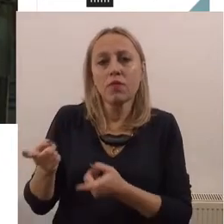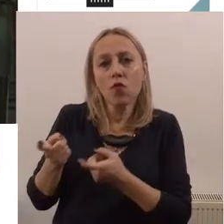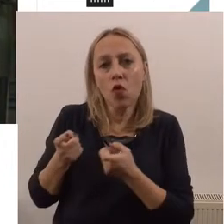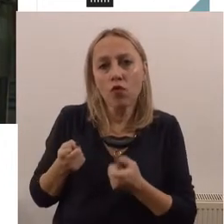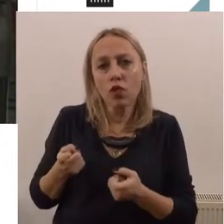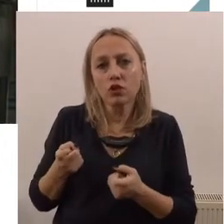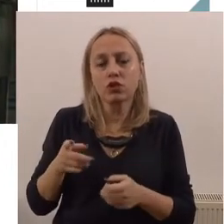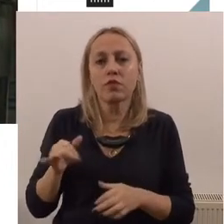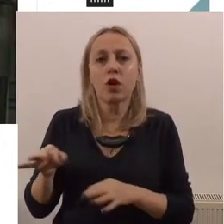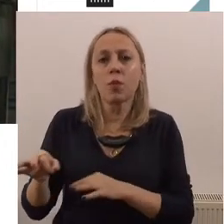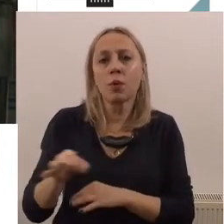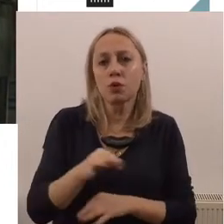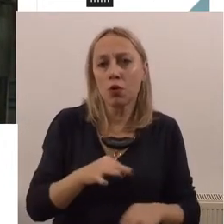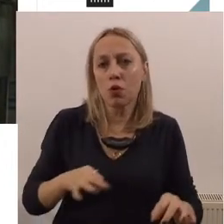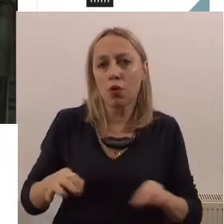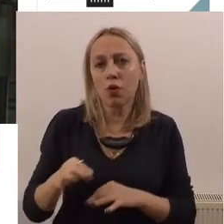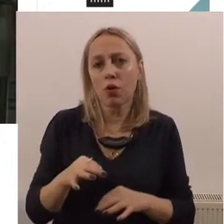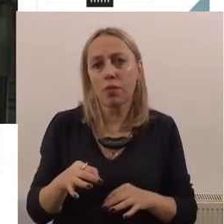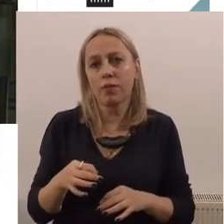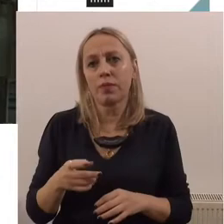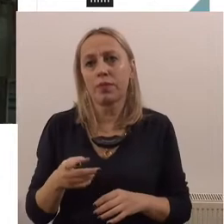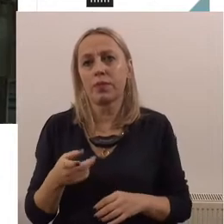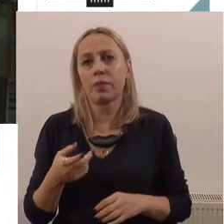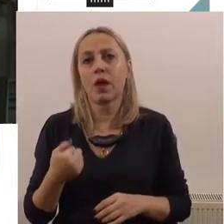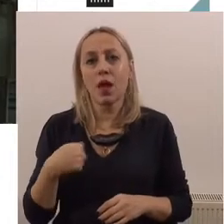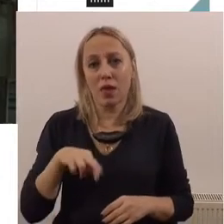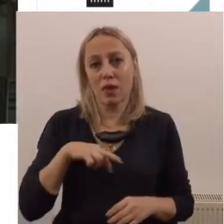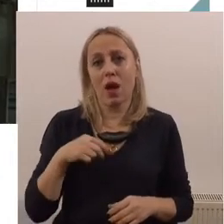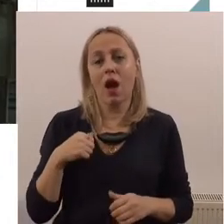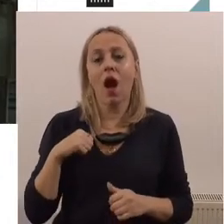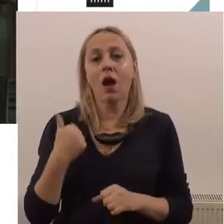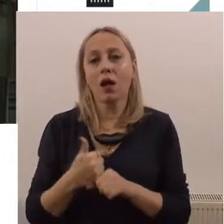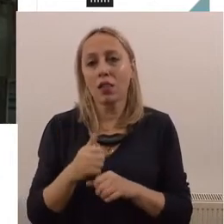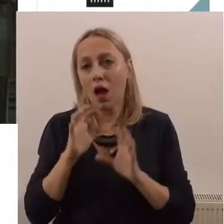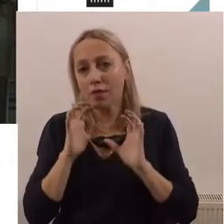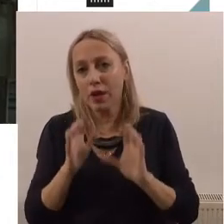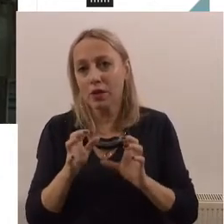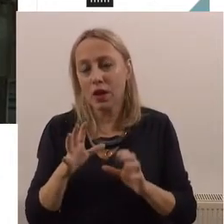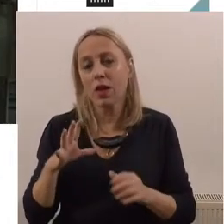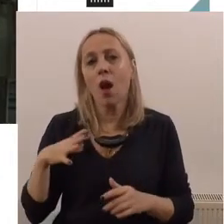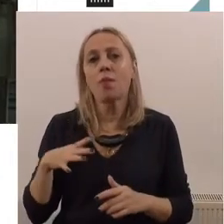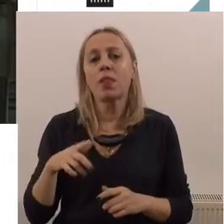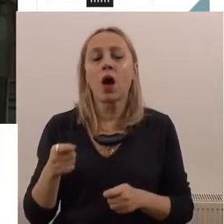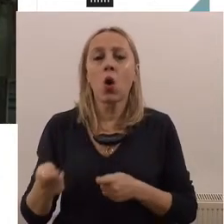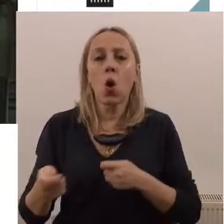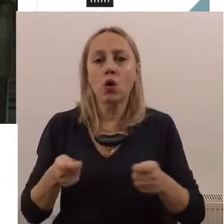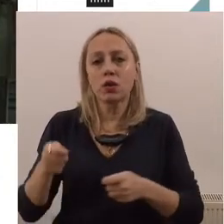trained the museum staff that were involved in the project, including me,